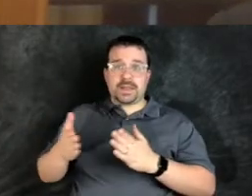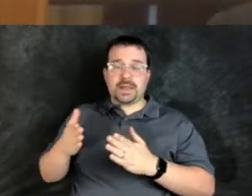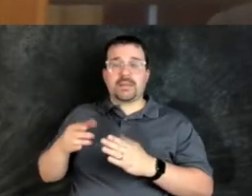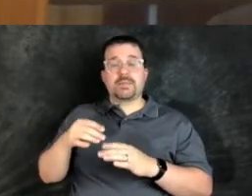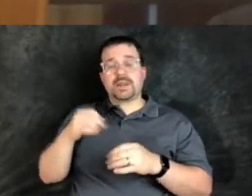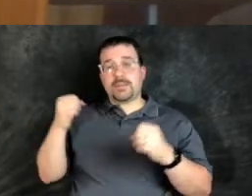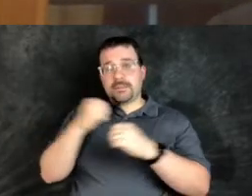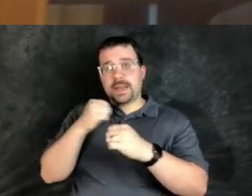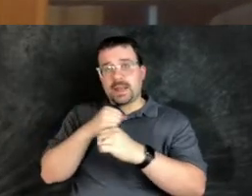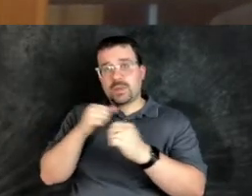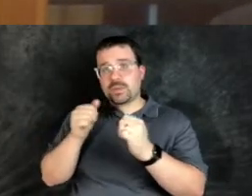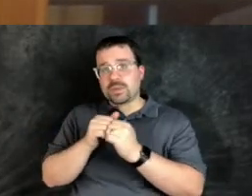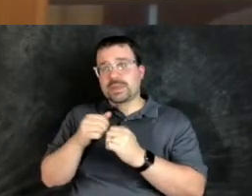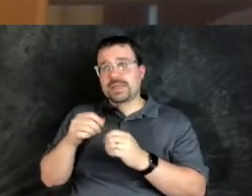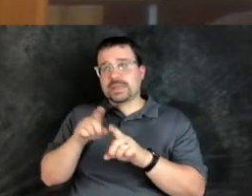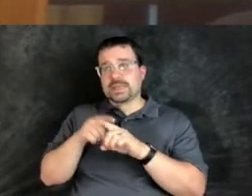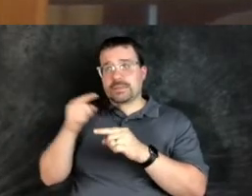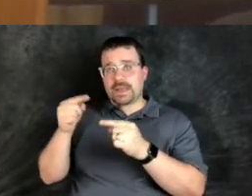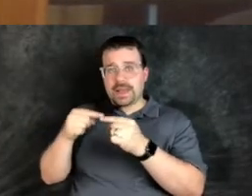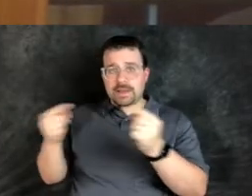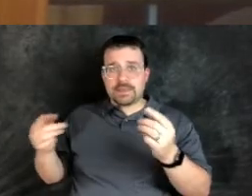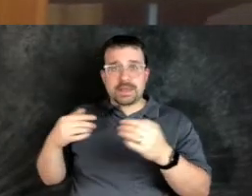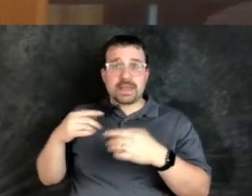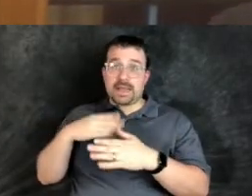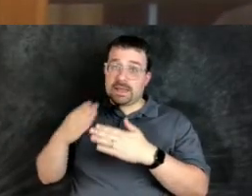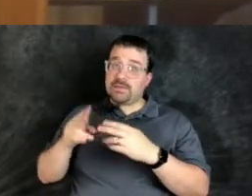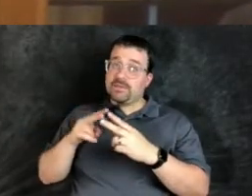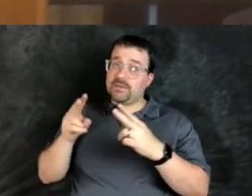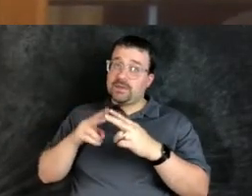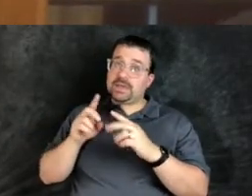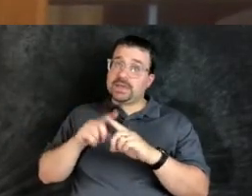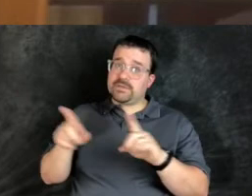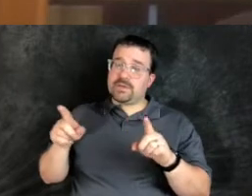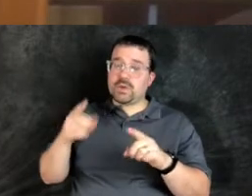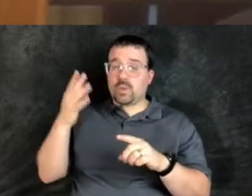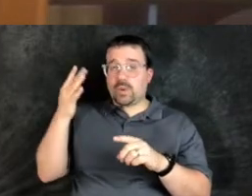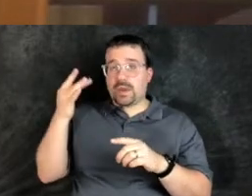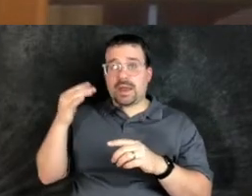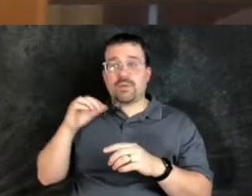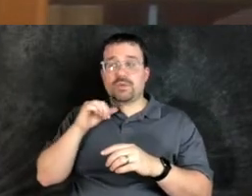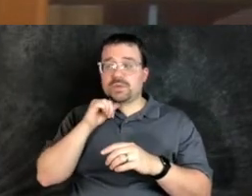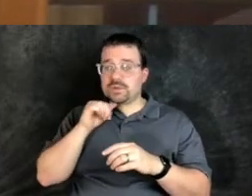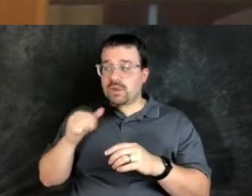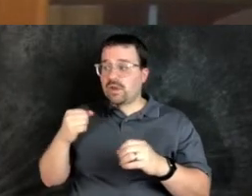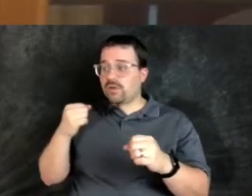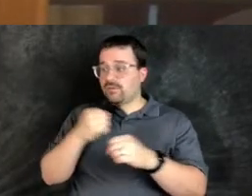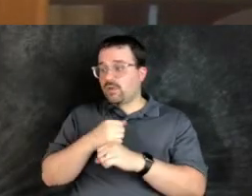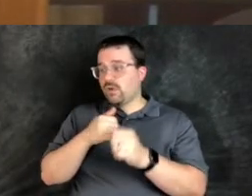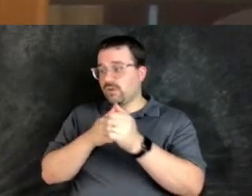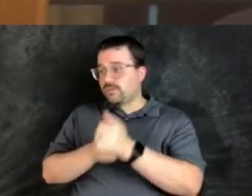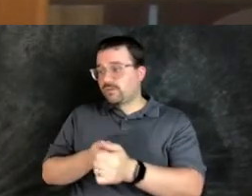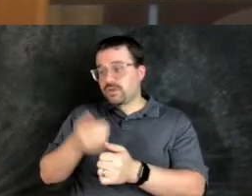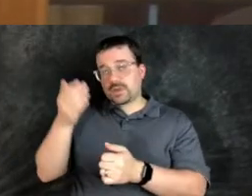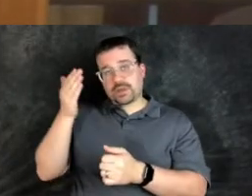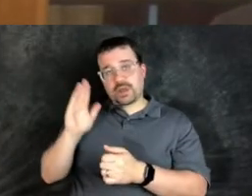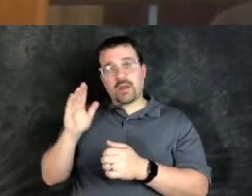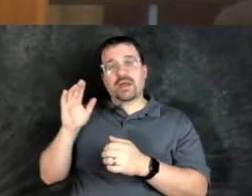in Numbers 14 that ends very, very differently because it was not fought according to God's